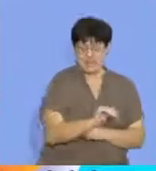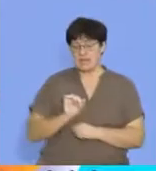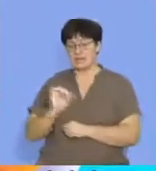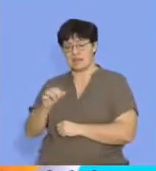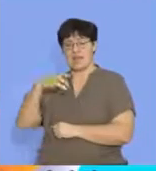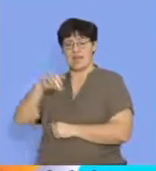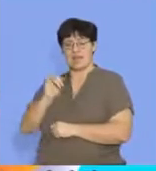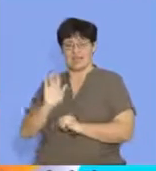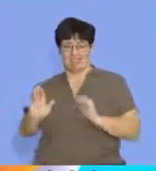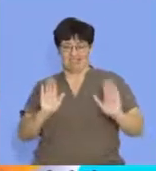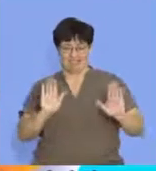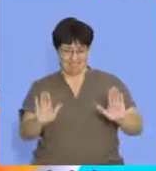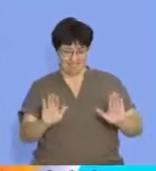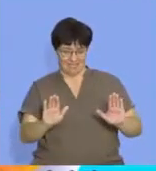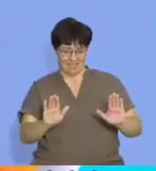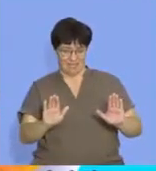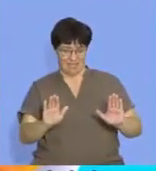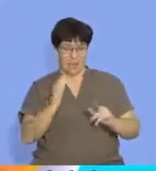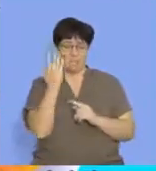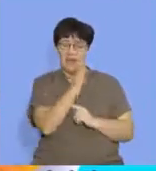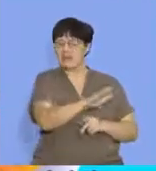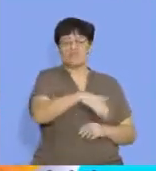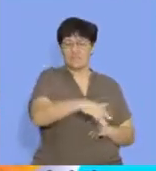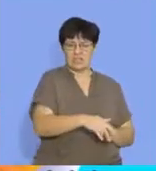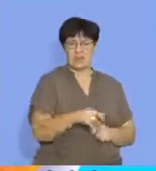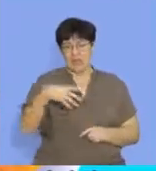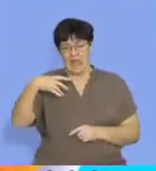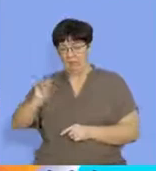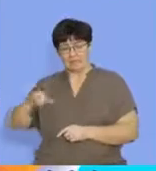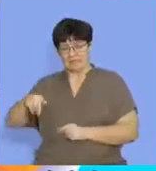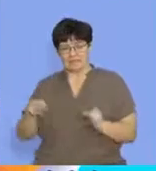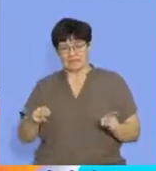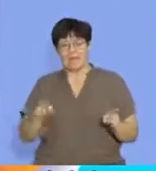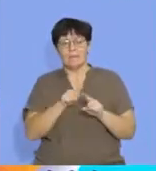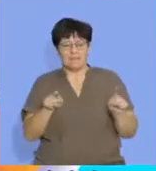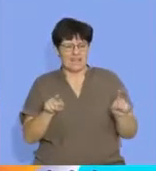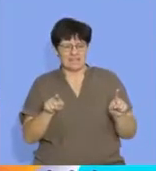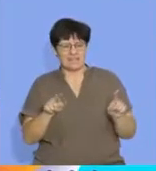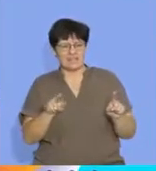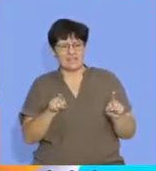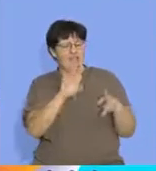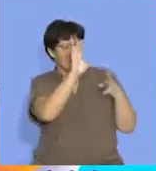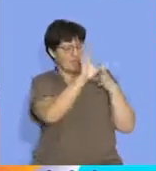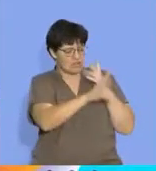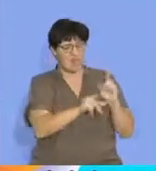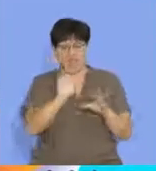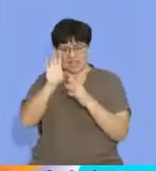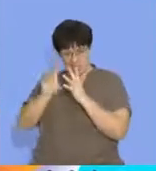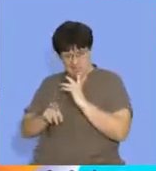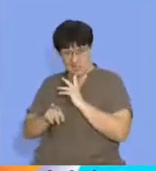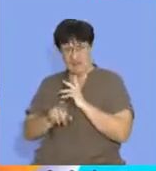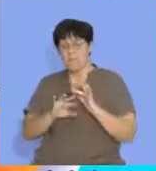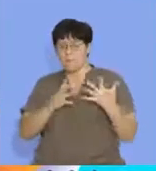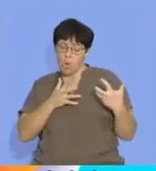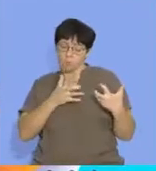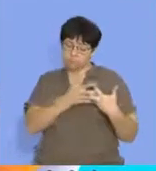animal-like protists. So not plants yet and not animals yet, but they have certain characteristics that make them more plant-like